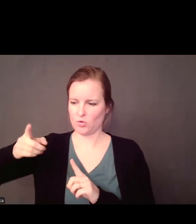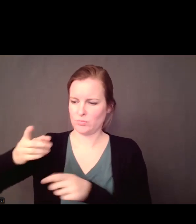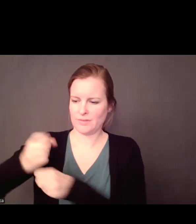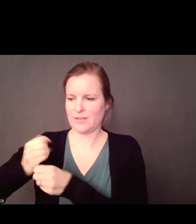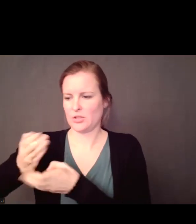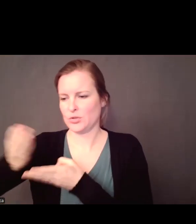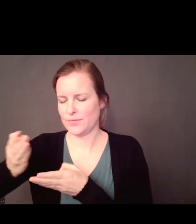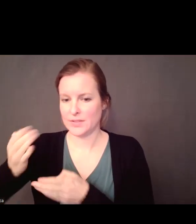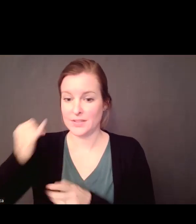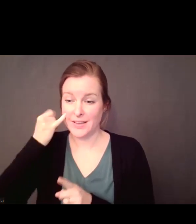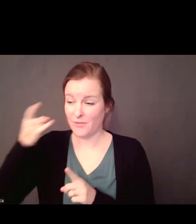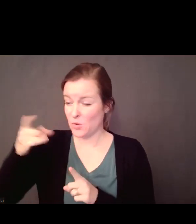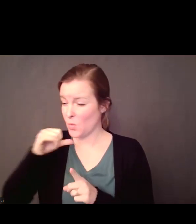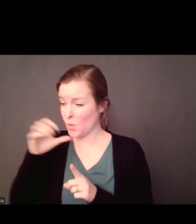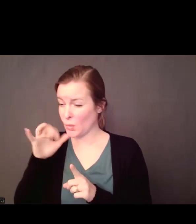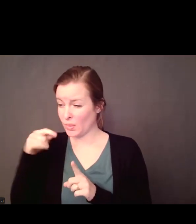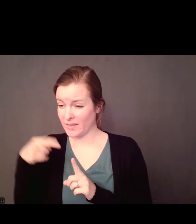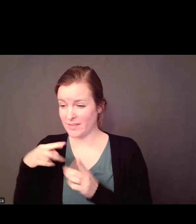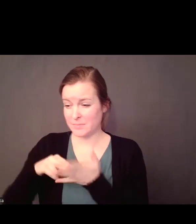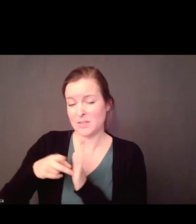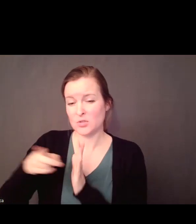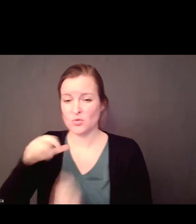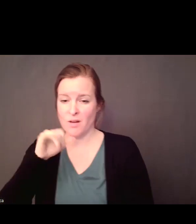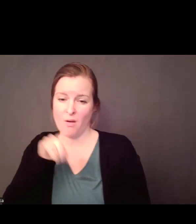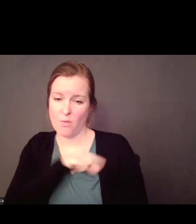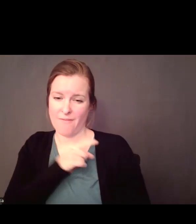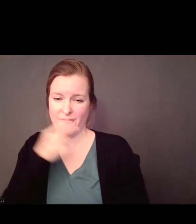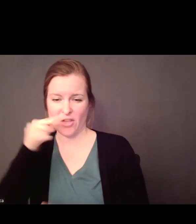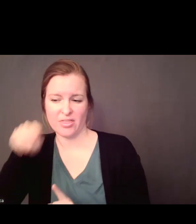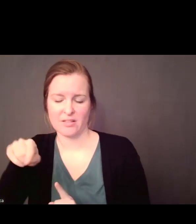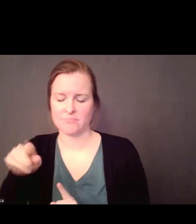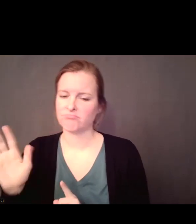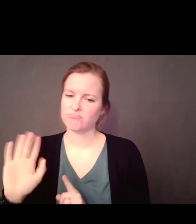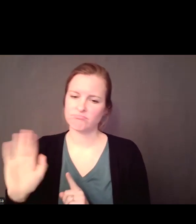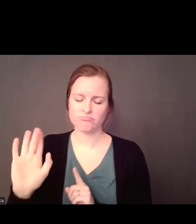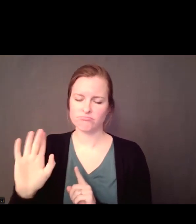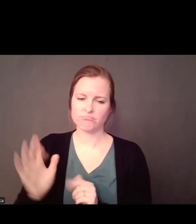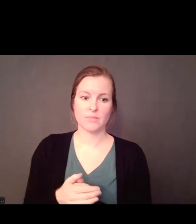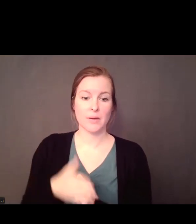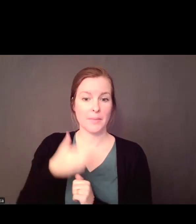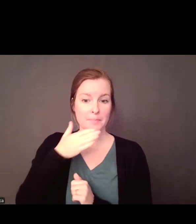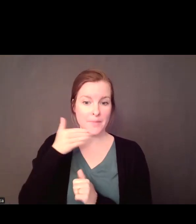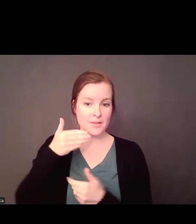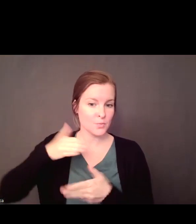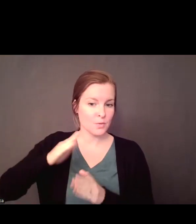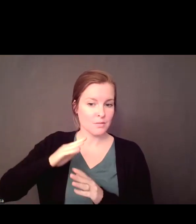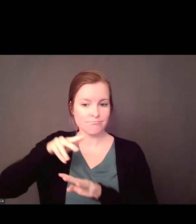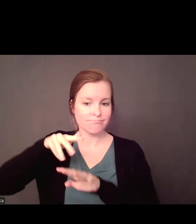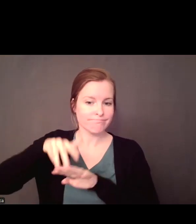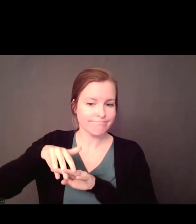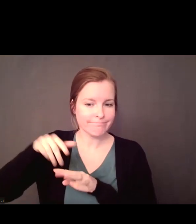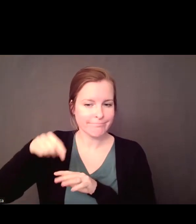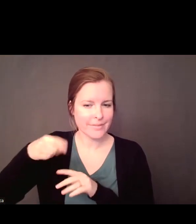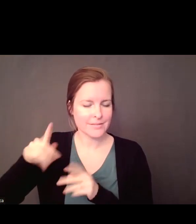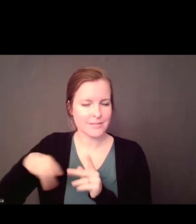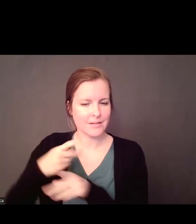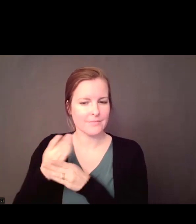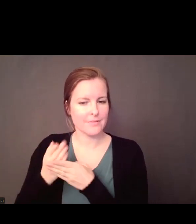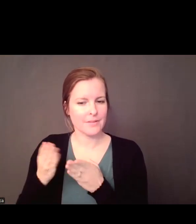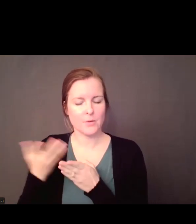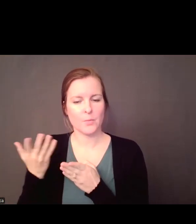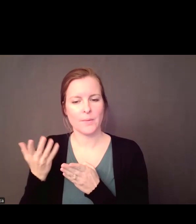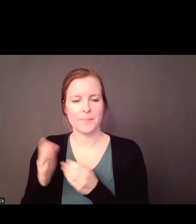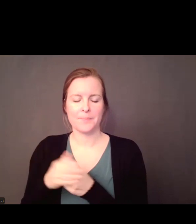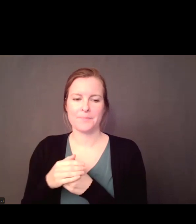going to decide that you're ineligible. The best and most effective way to implement these things is in a way that is done with